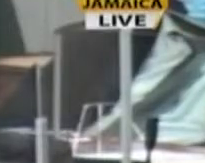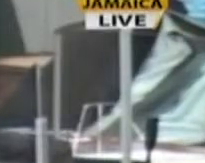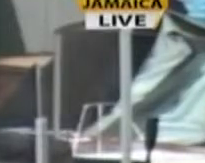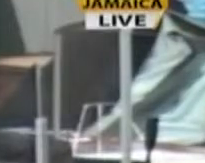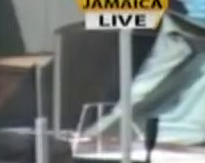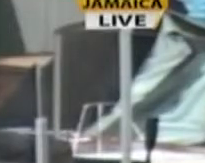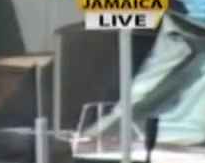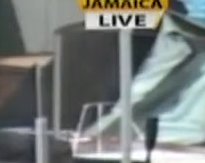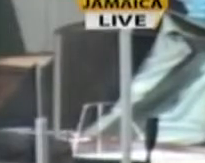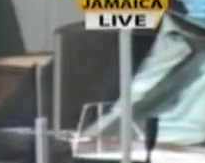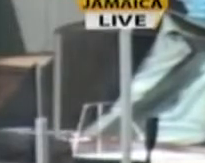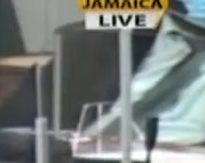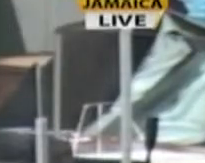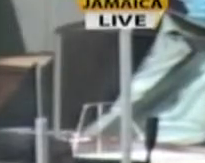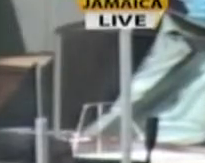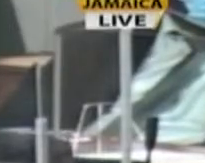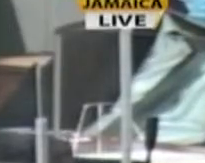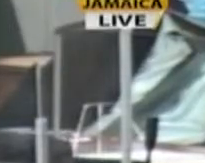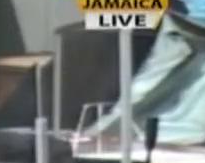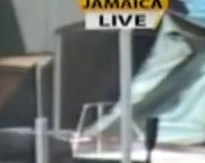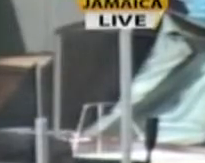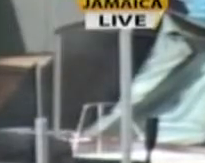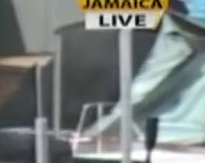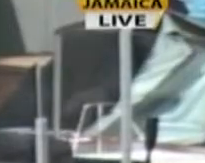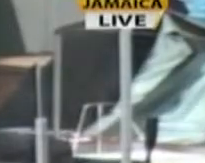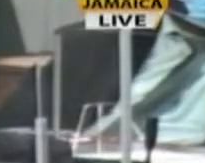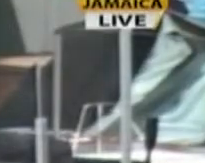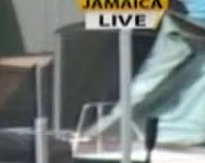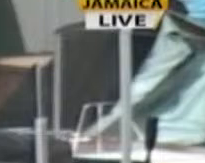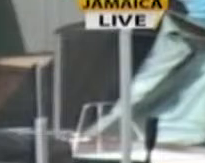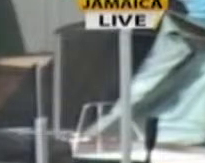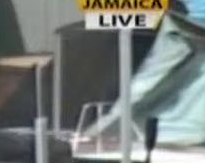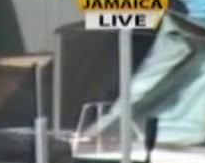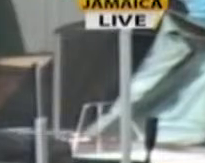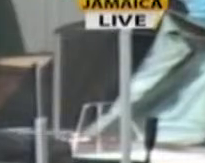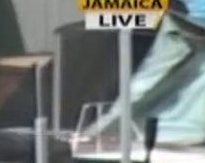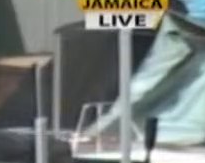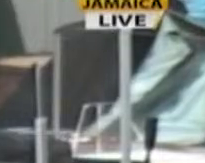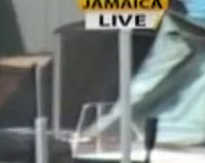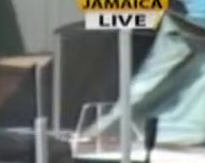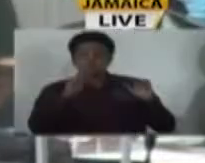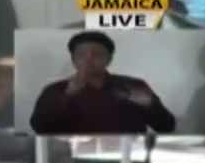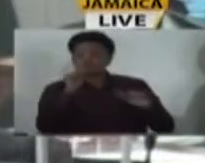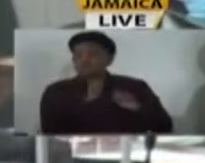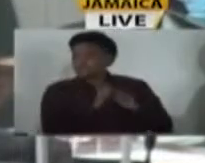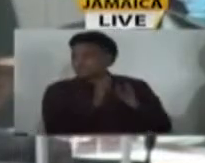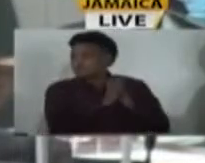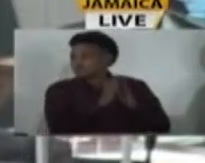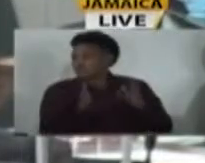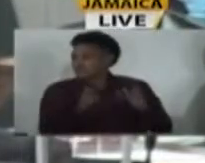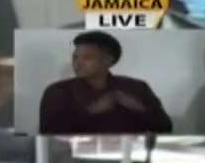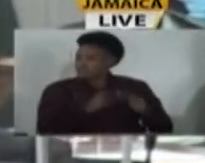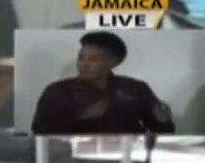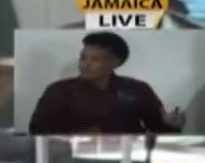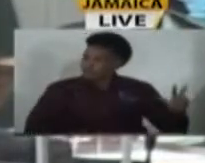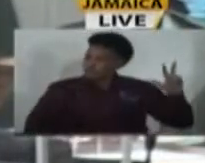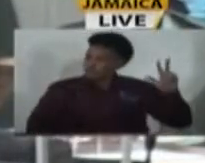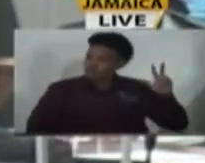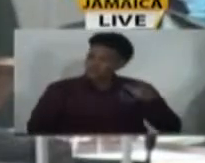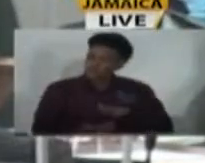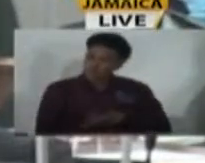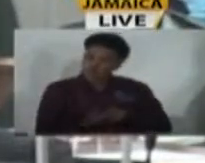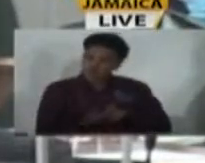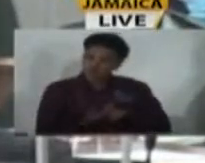has 10 levels or tiers of fixed penalties, which range from